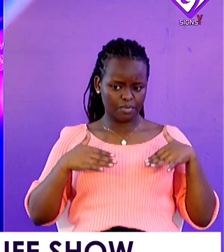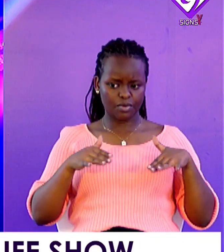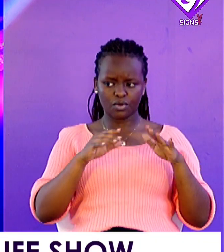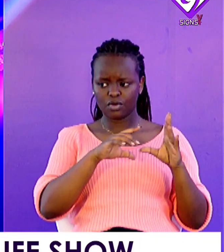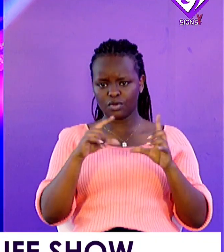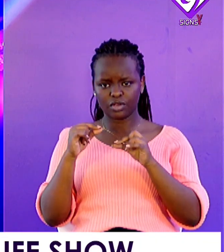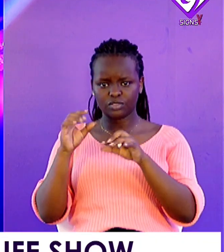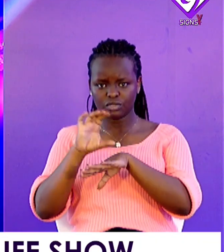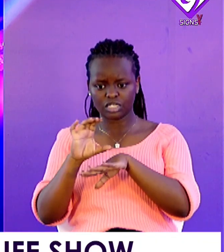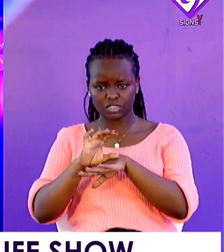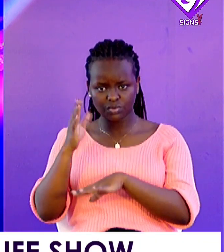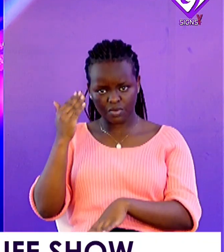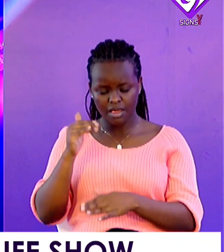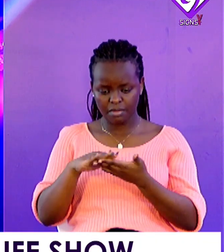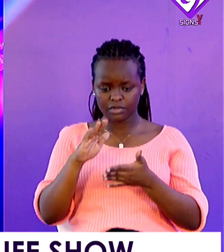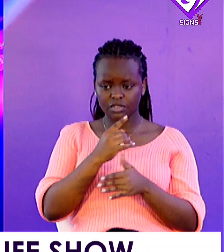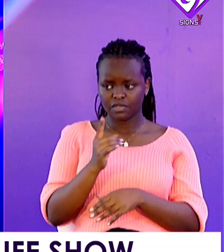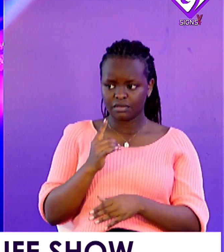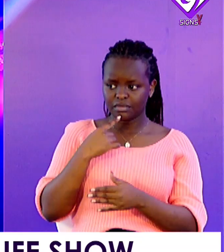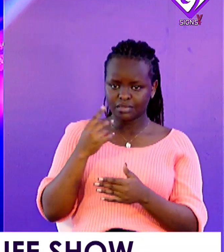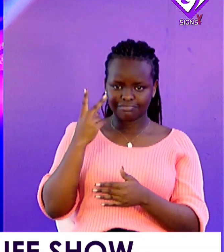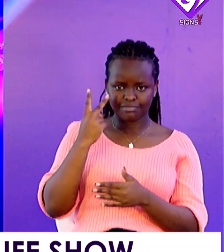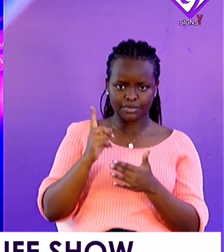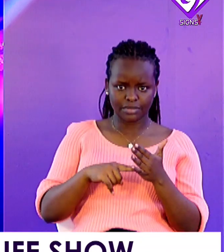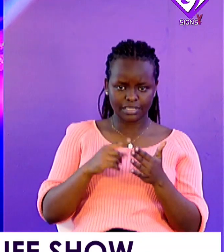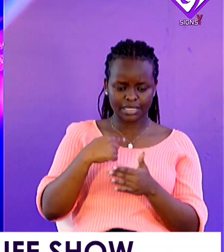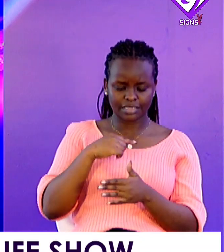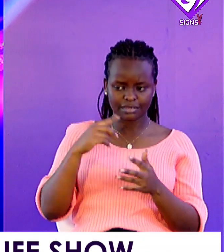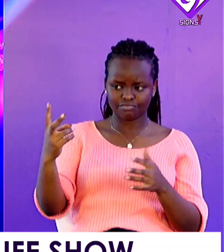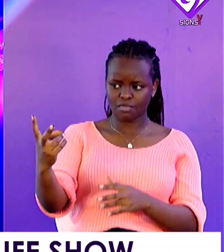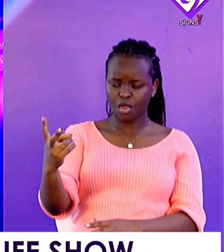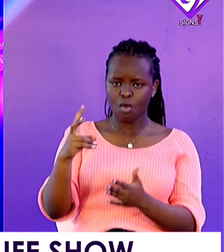or because most of them will say that they are watching